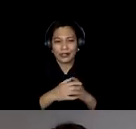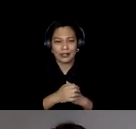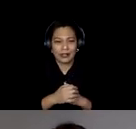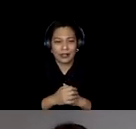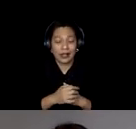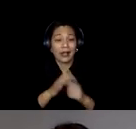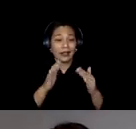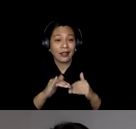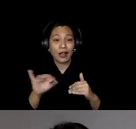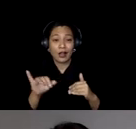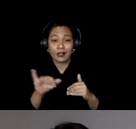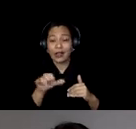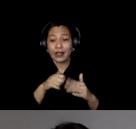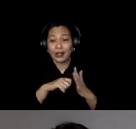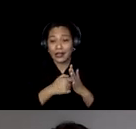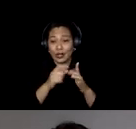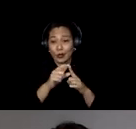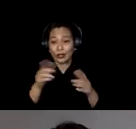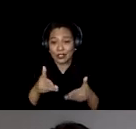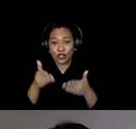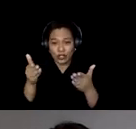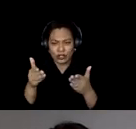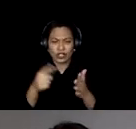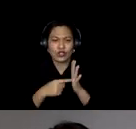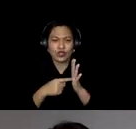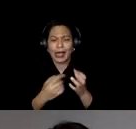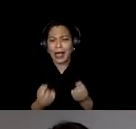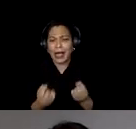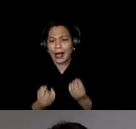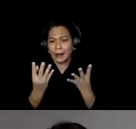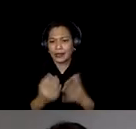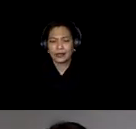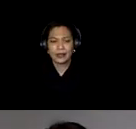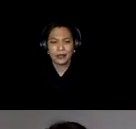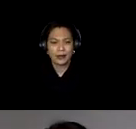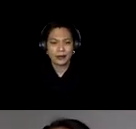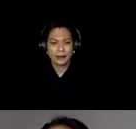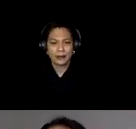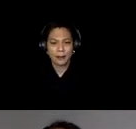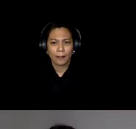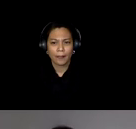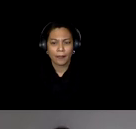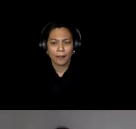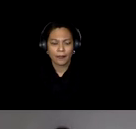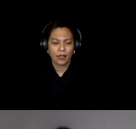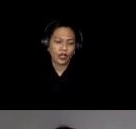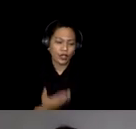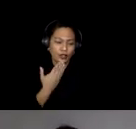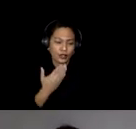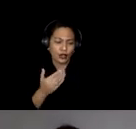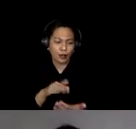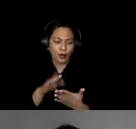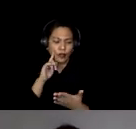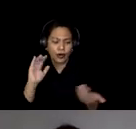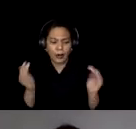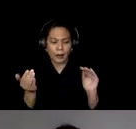keyword suggestions and it shows you the volume. So you can, again, it's a way to kind of compare keywords and figure